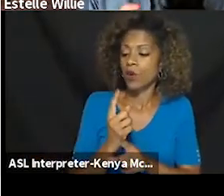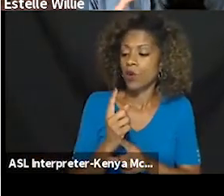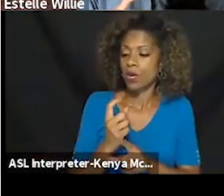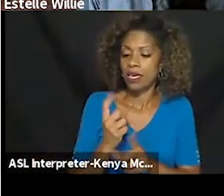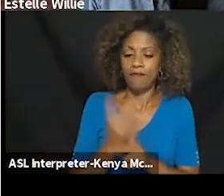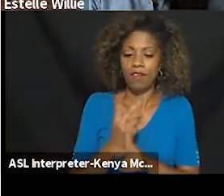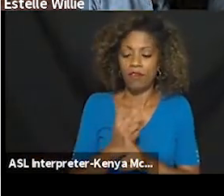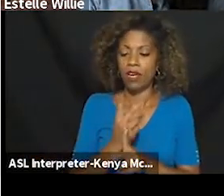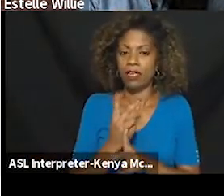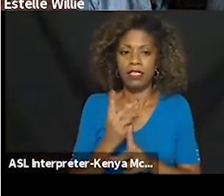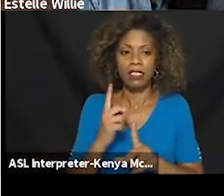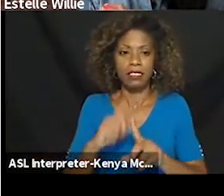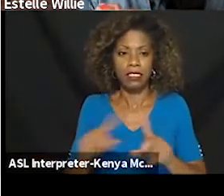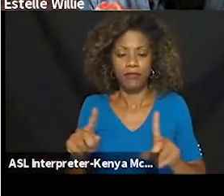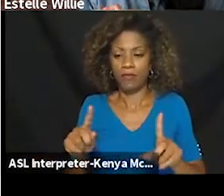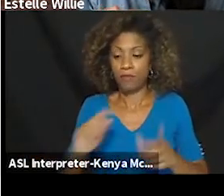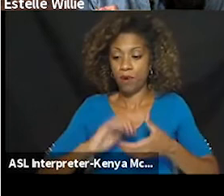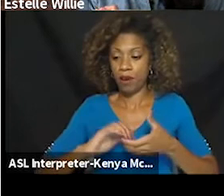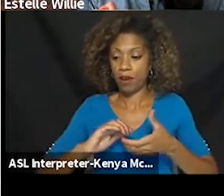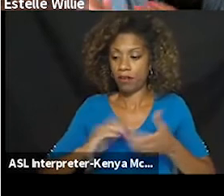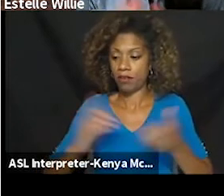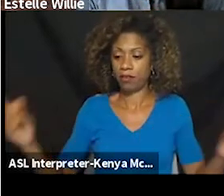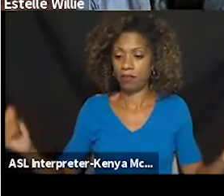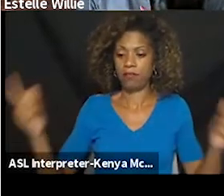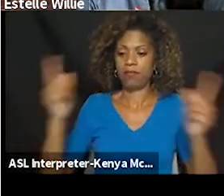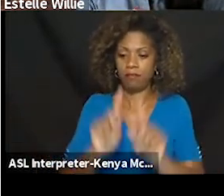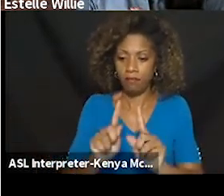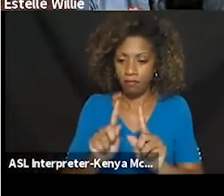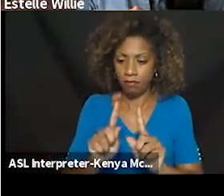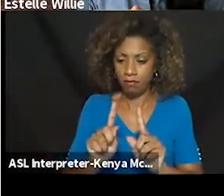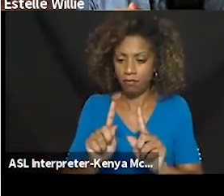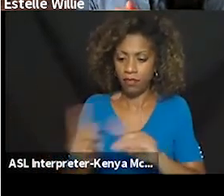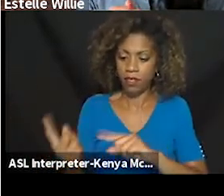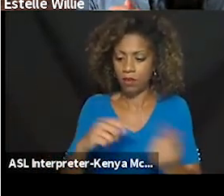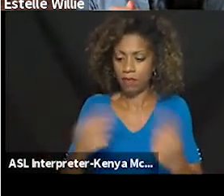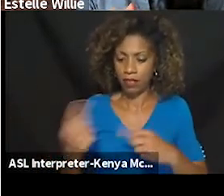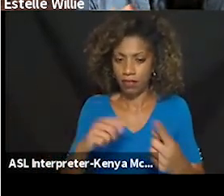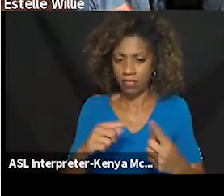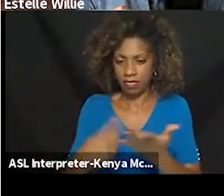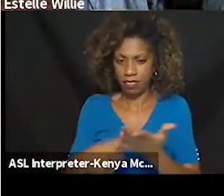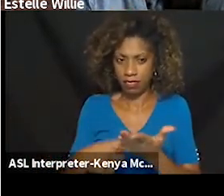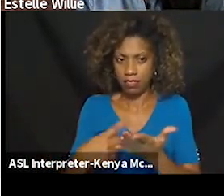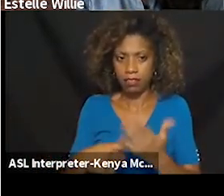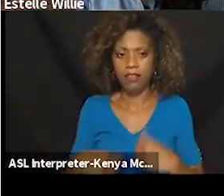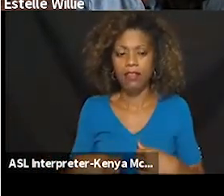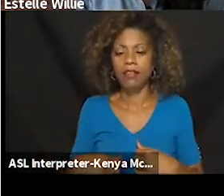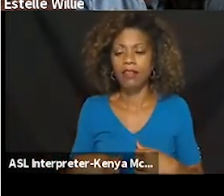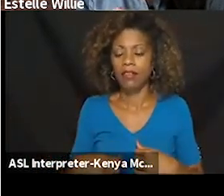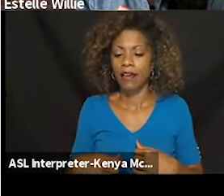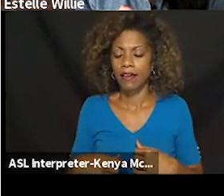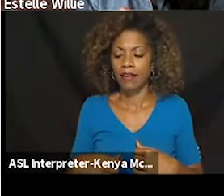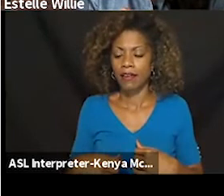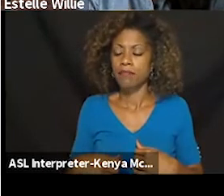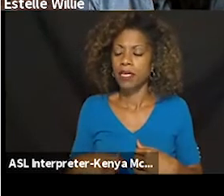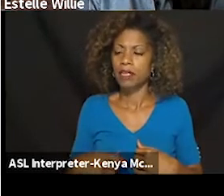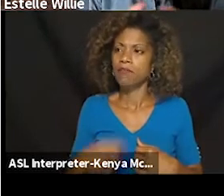together, being opportunistic with what we're doing, listening and delivering, and then building up those relationships for